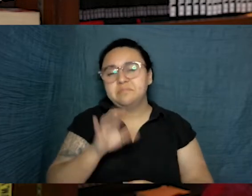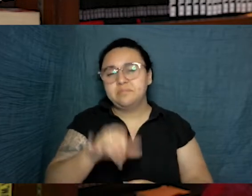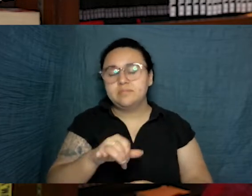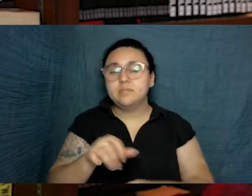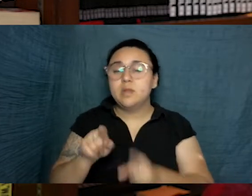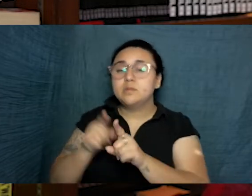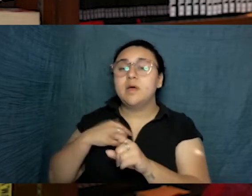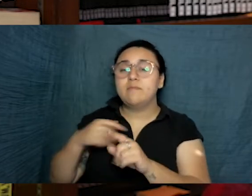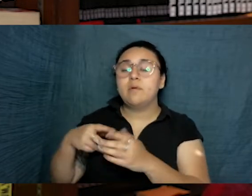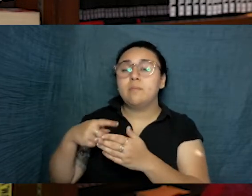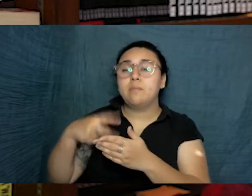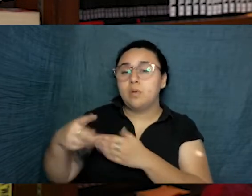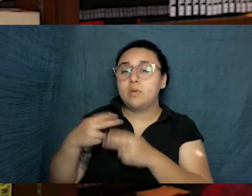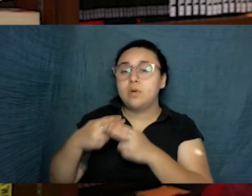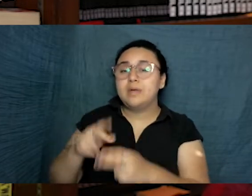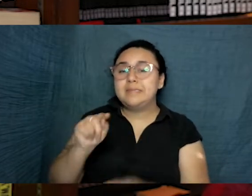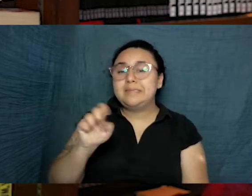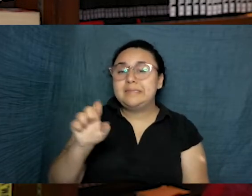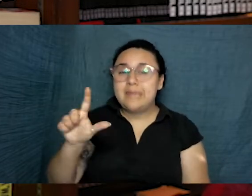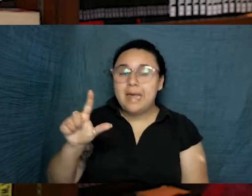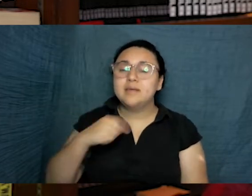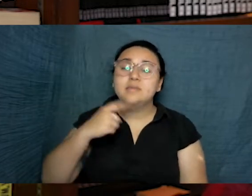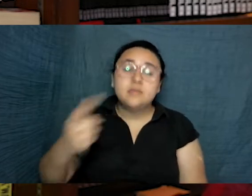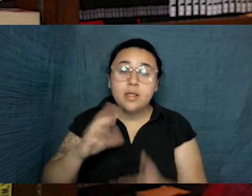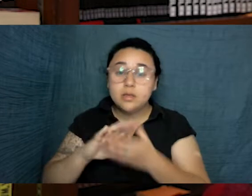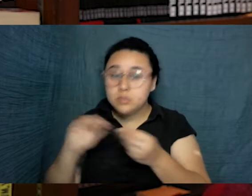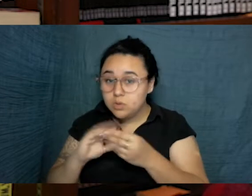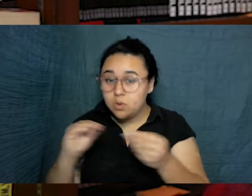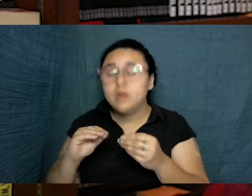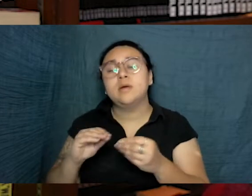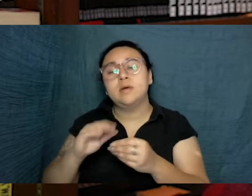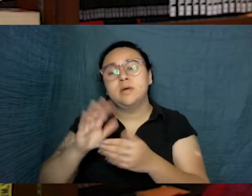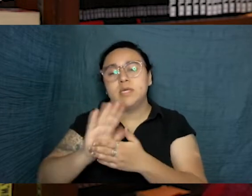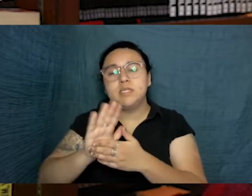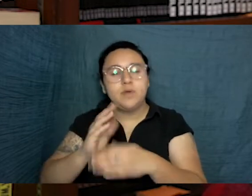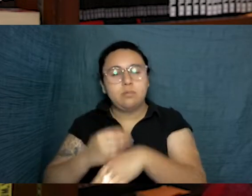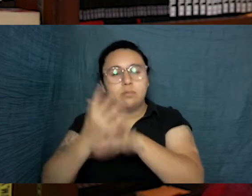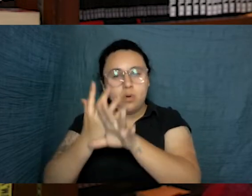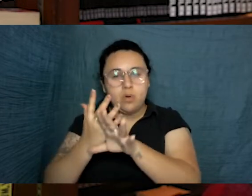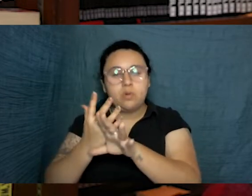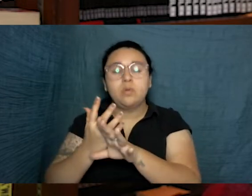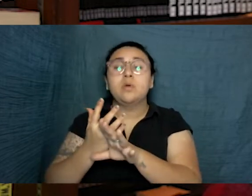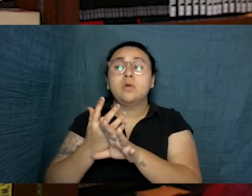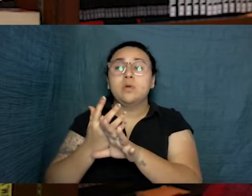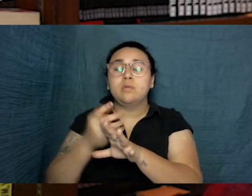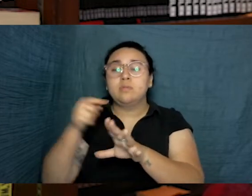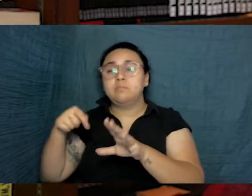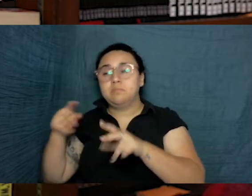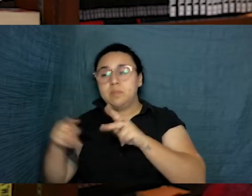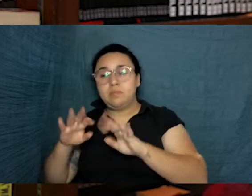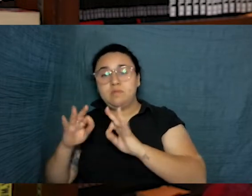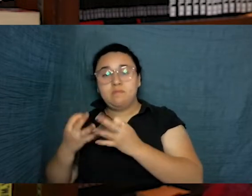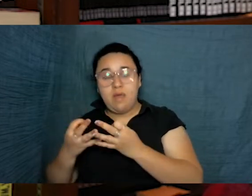In addition to that, we have a program called Telestory, which is a video visitation program that connects currently incarcerated patrons with